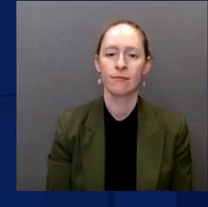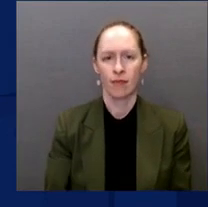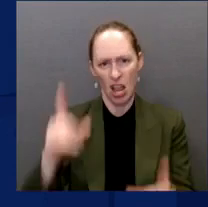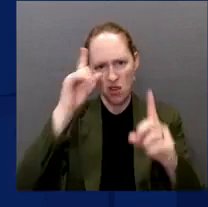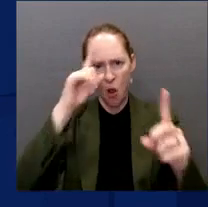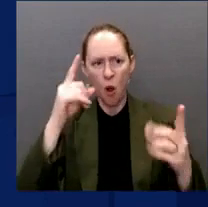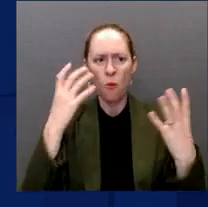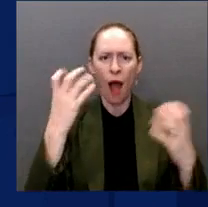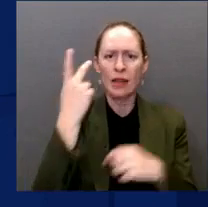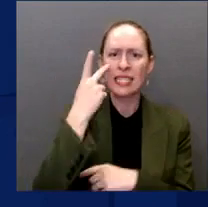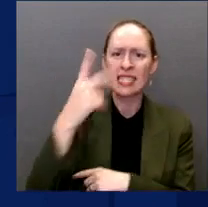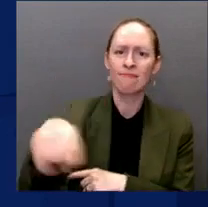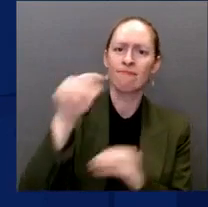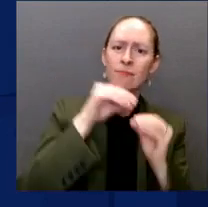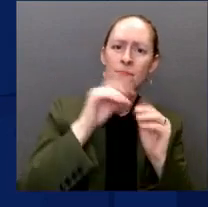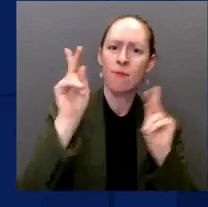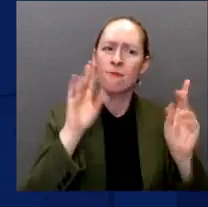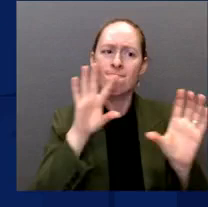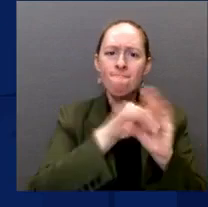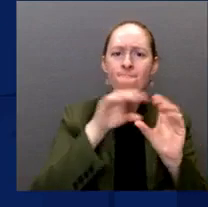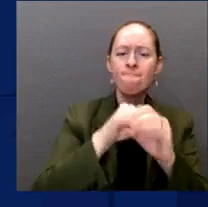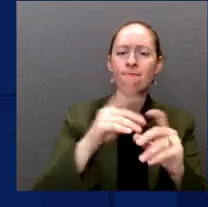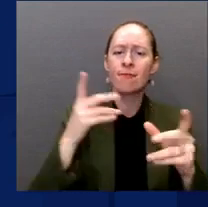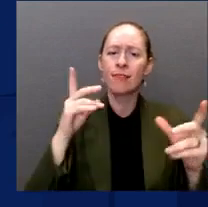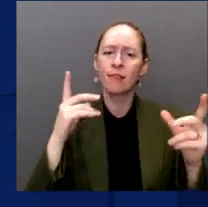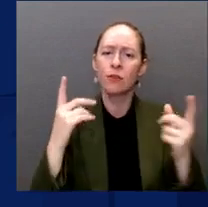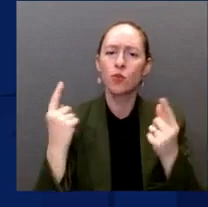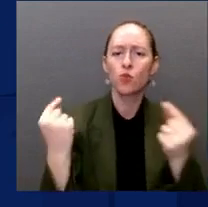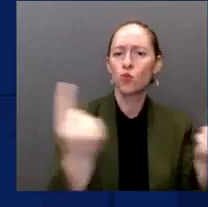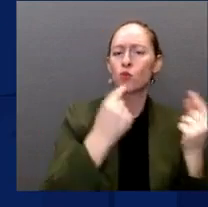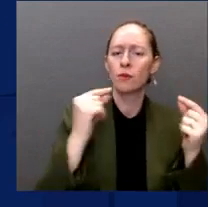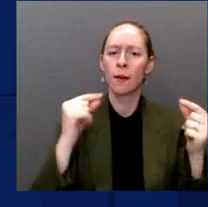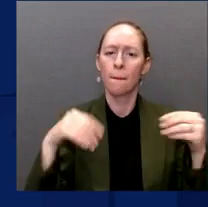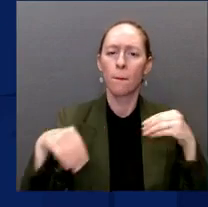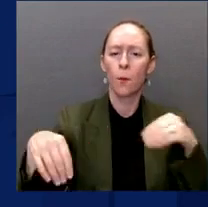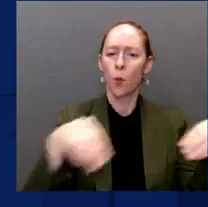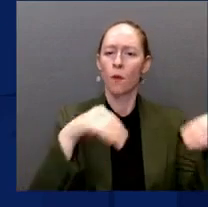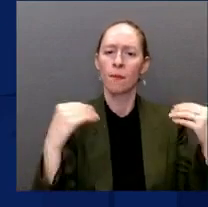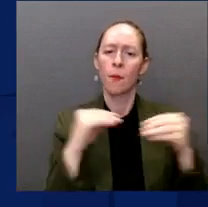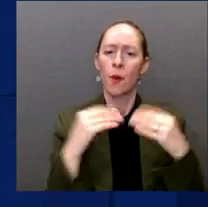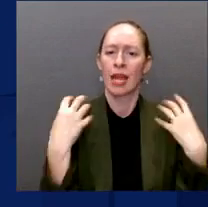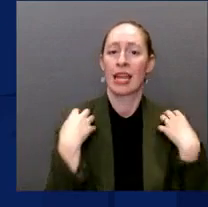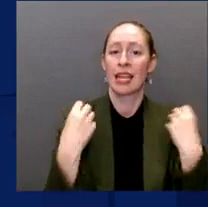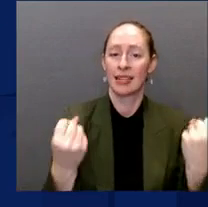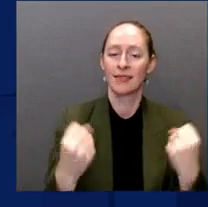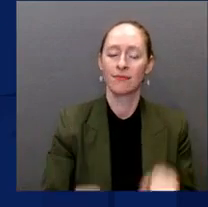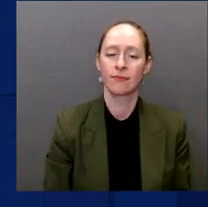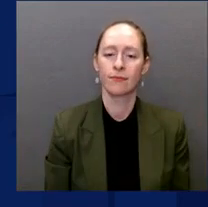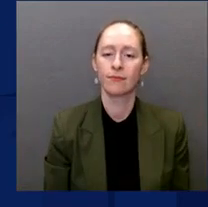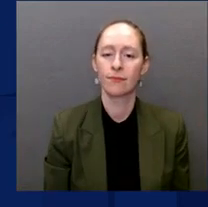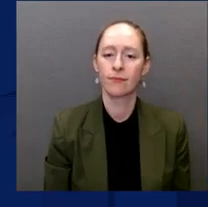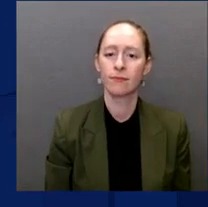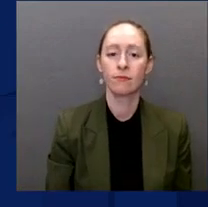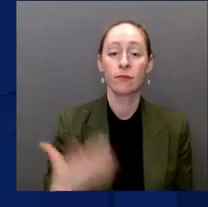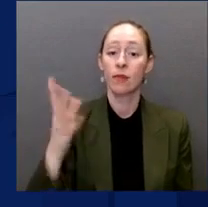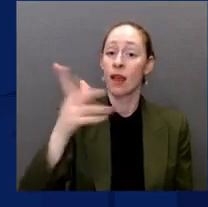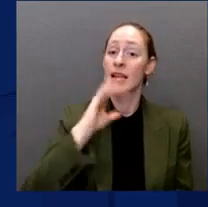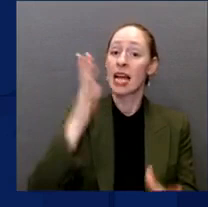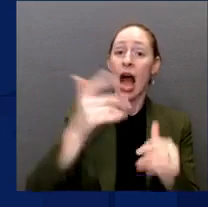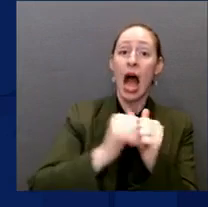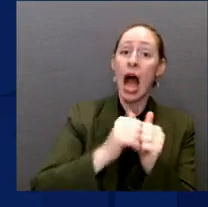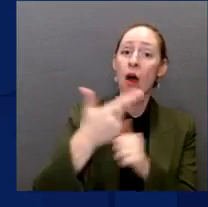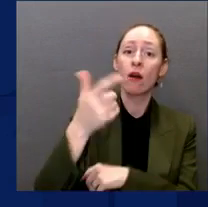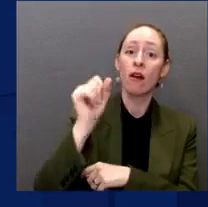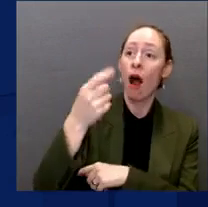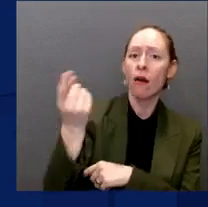the national strategy supports investing in efforts to connect people to parks and other outdoor spaces. Pillar 5 centers on